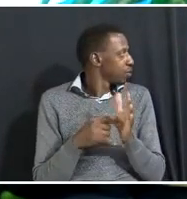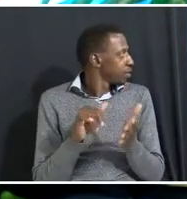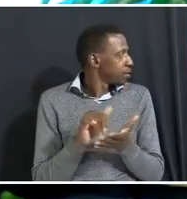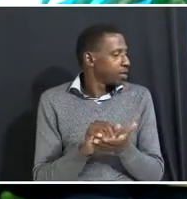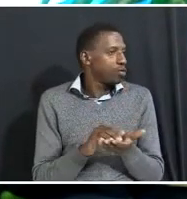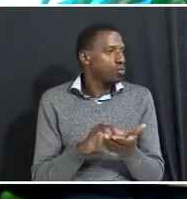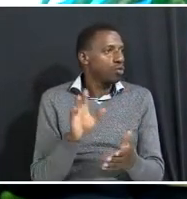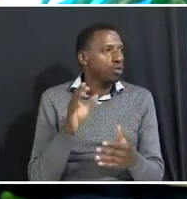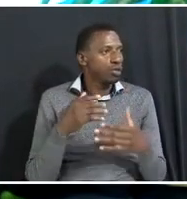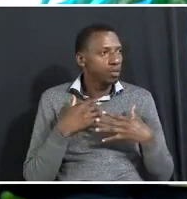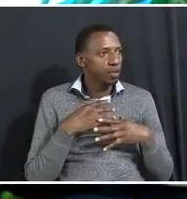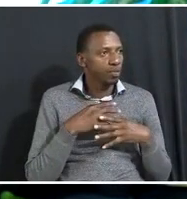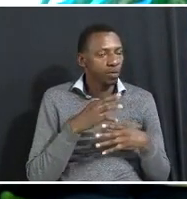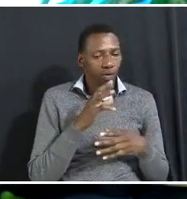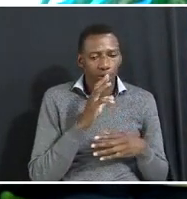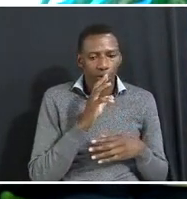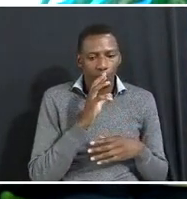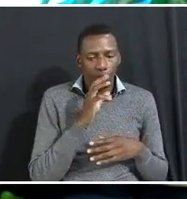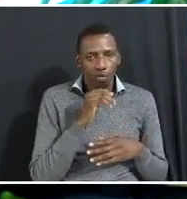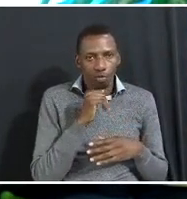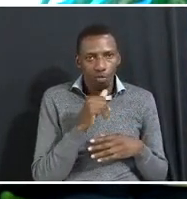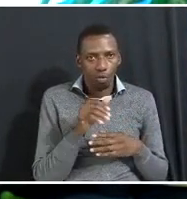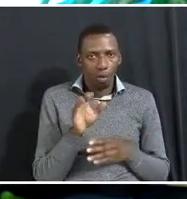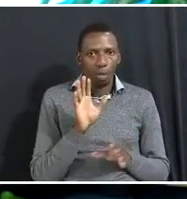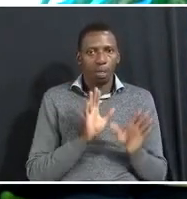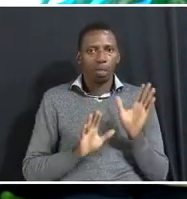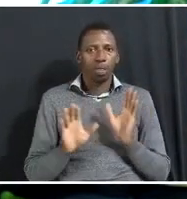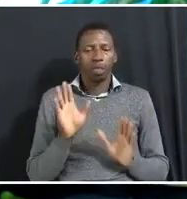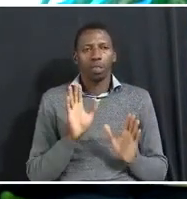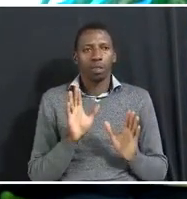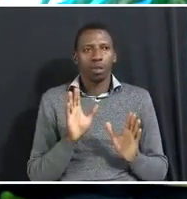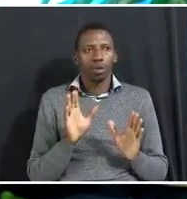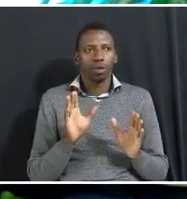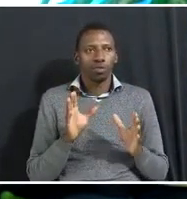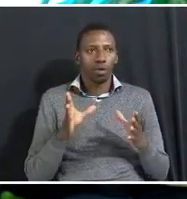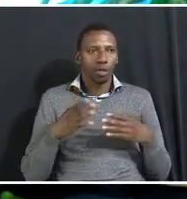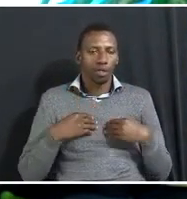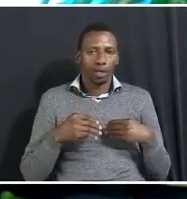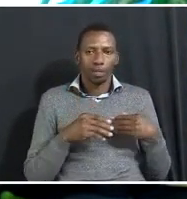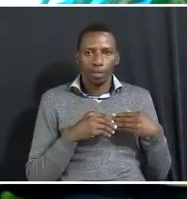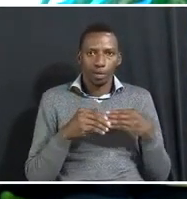most people are apprehensive or reluctant to accept